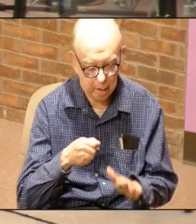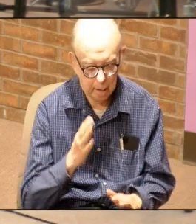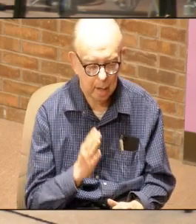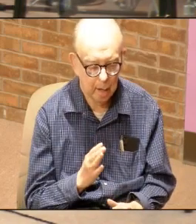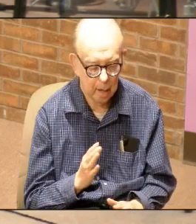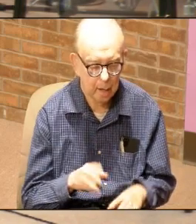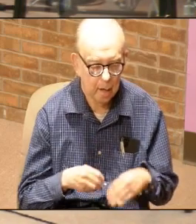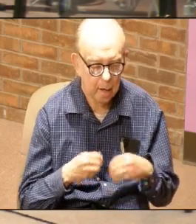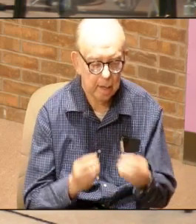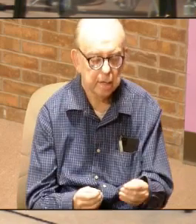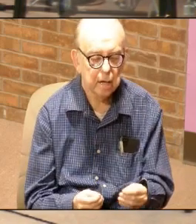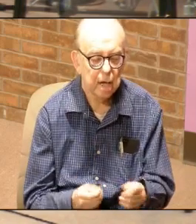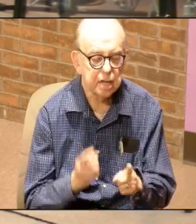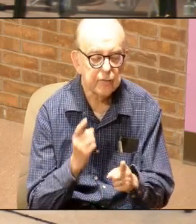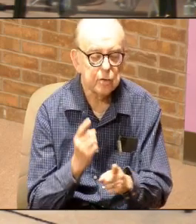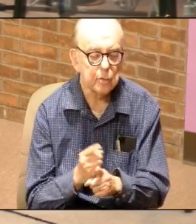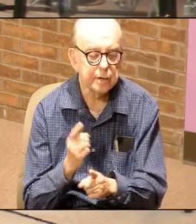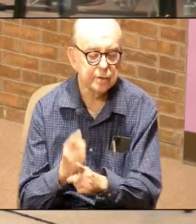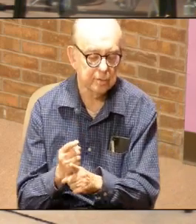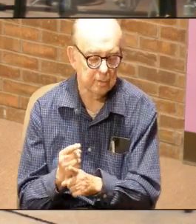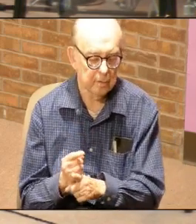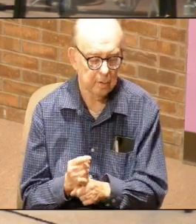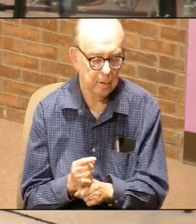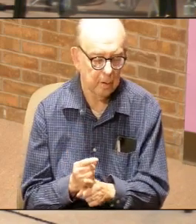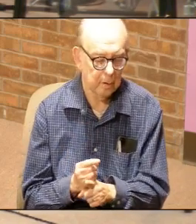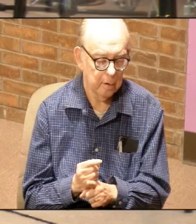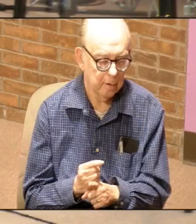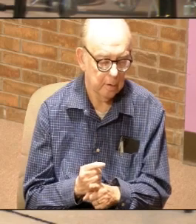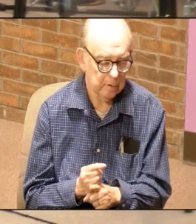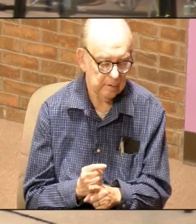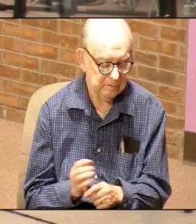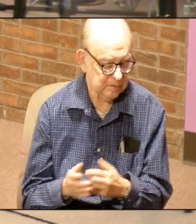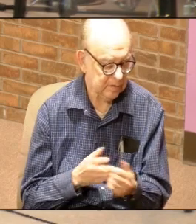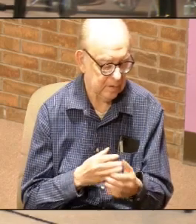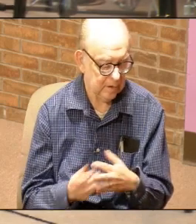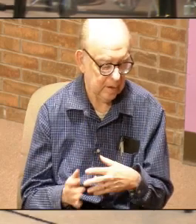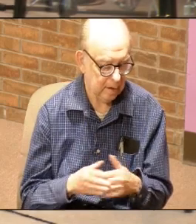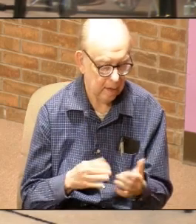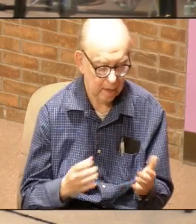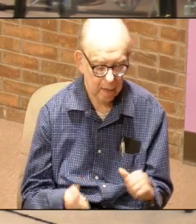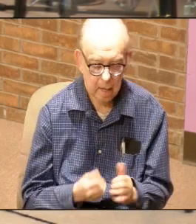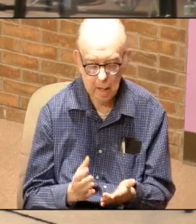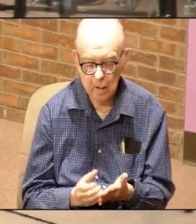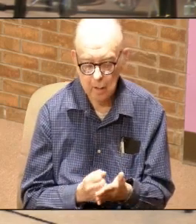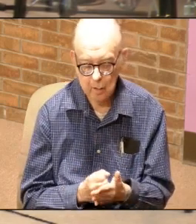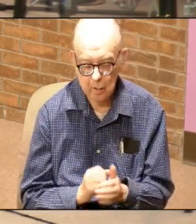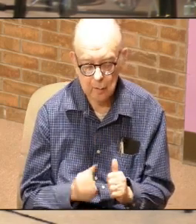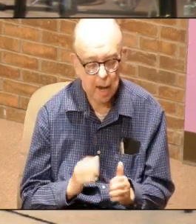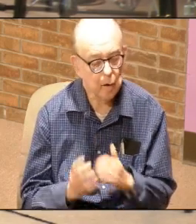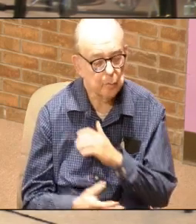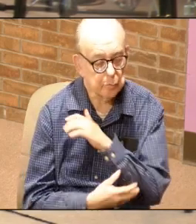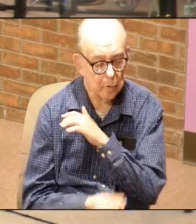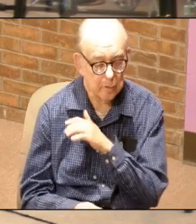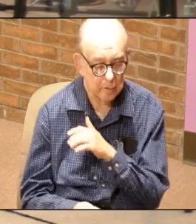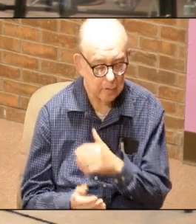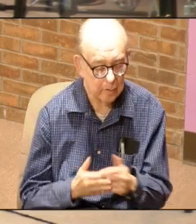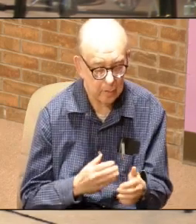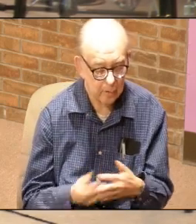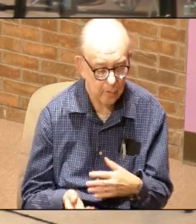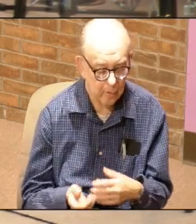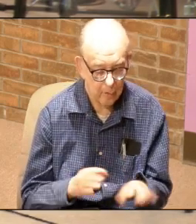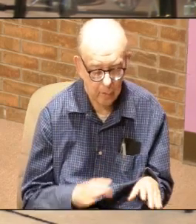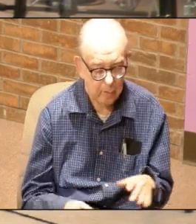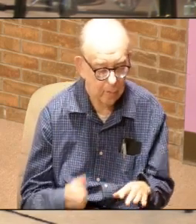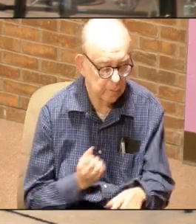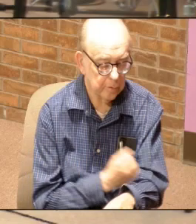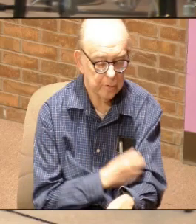God-given rights. That it doesn't matter how rich or how poor. Doesn't matter whether you're